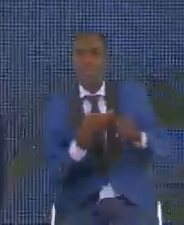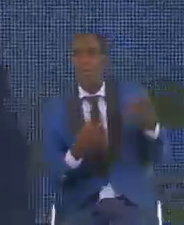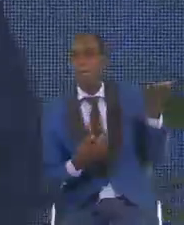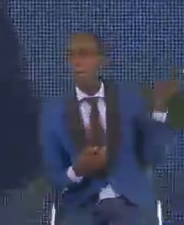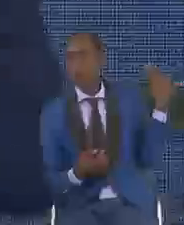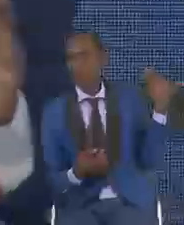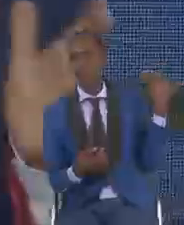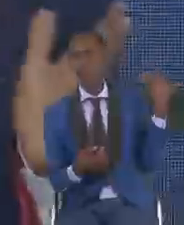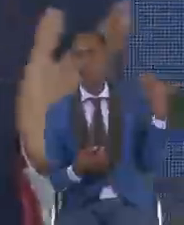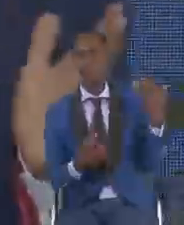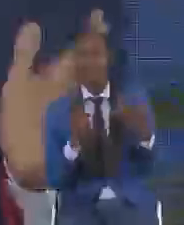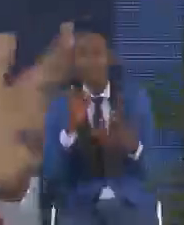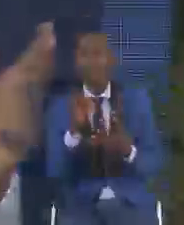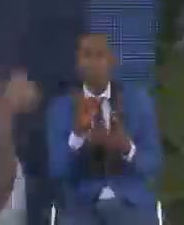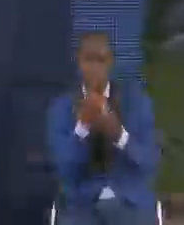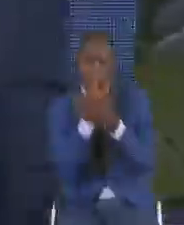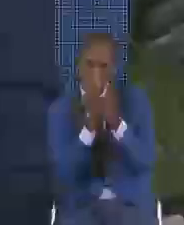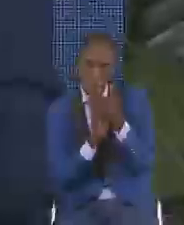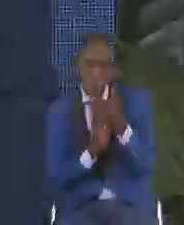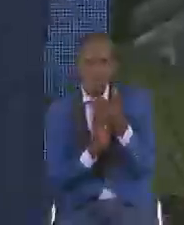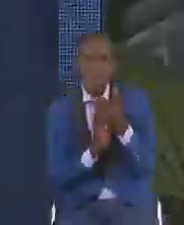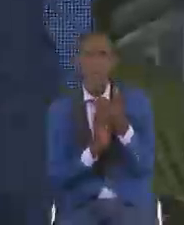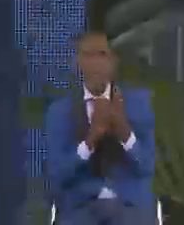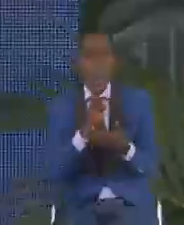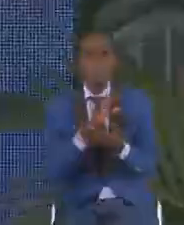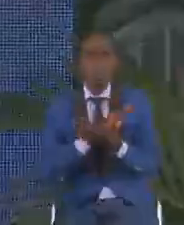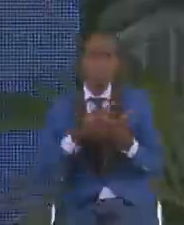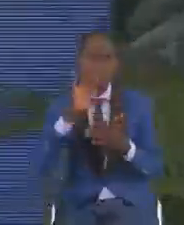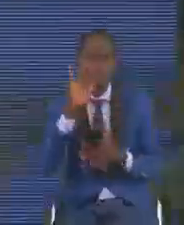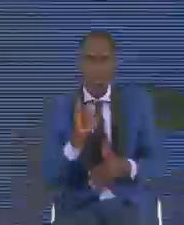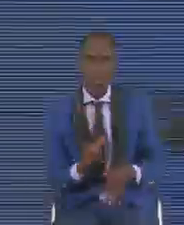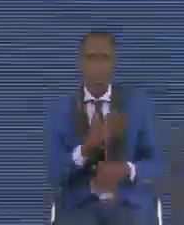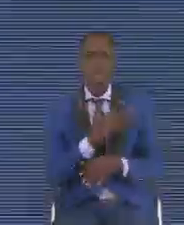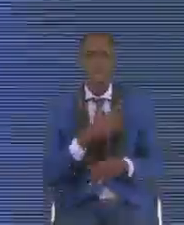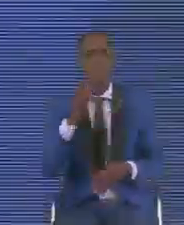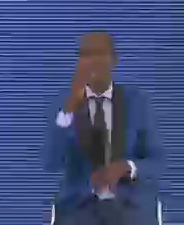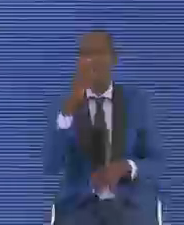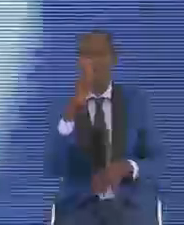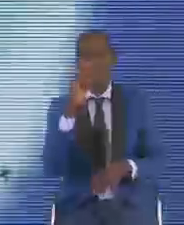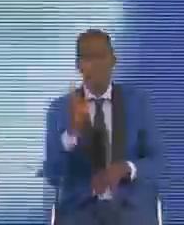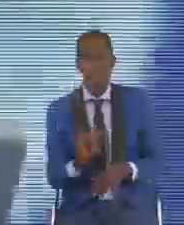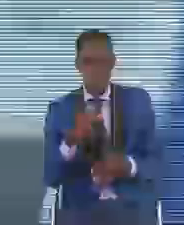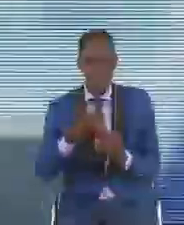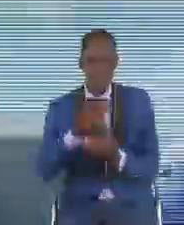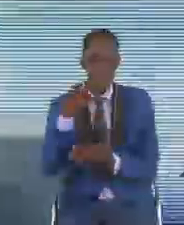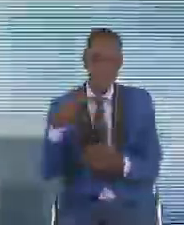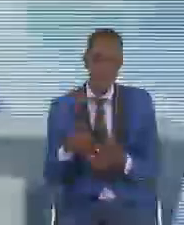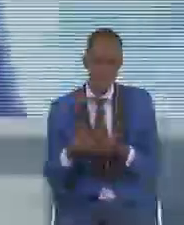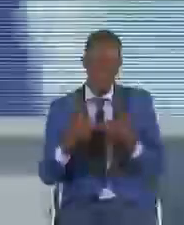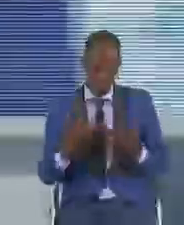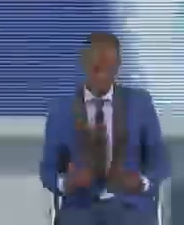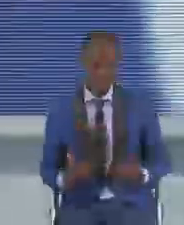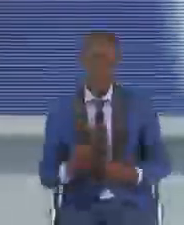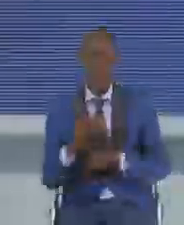living before, soberly, righteously, and godly in this present